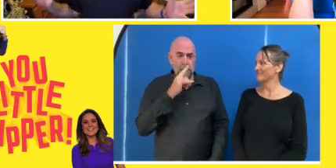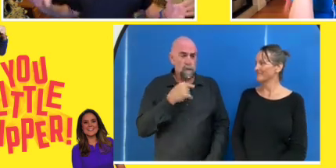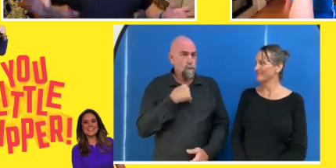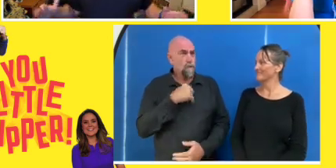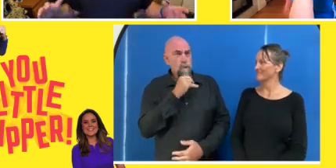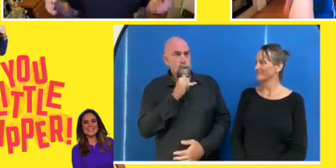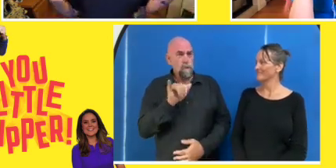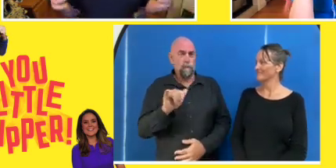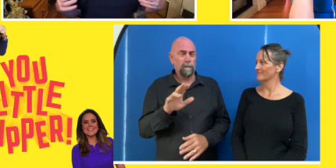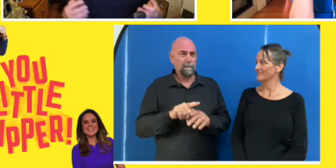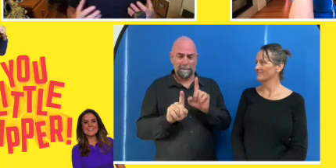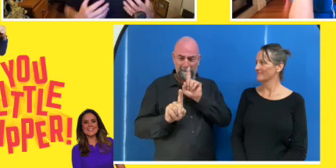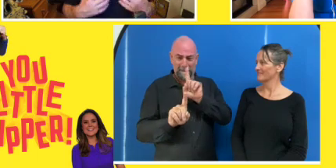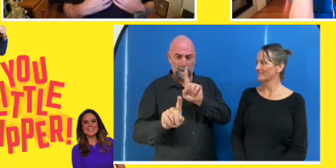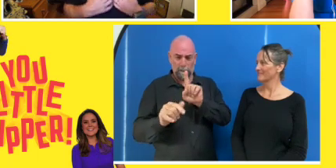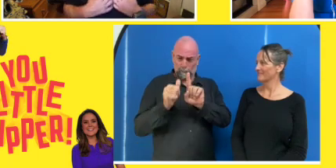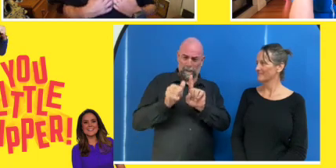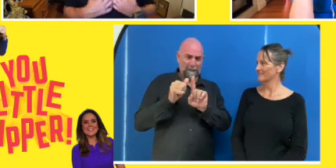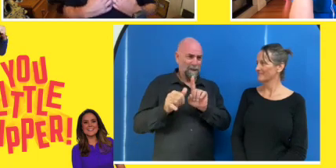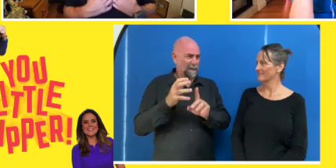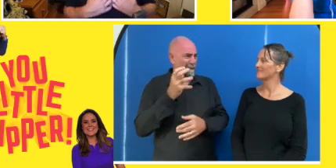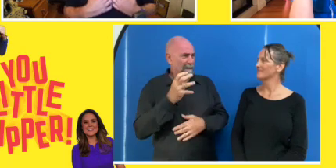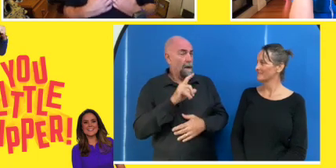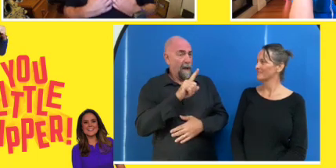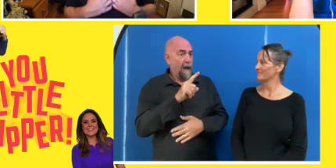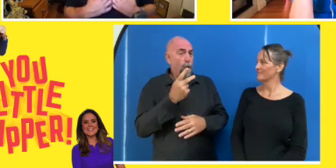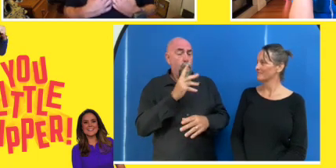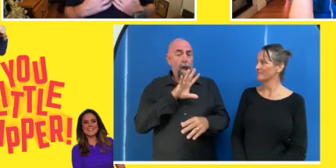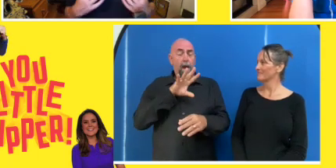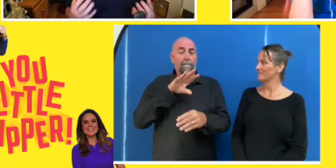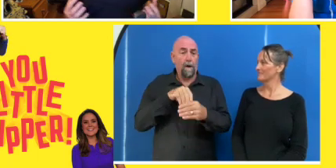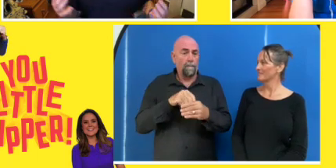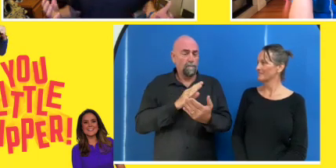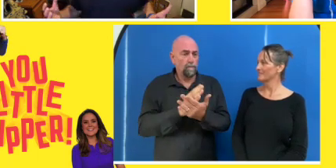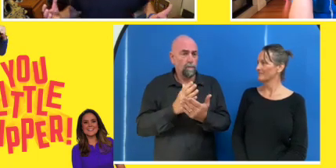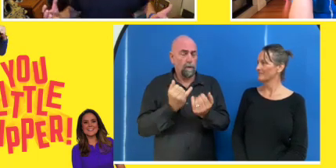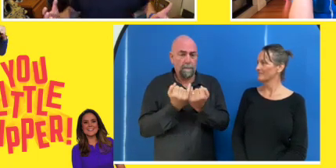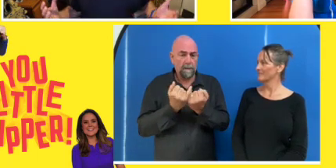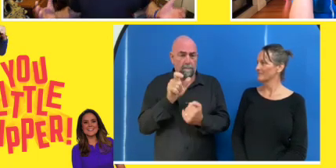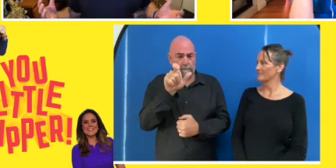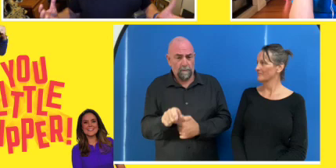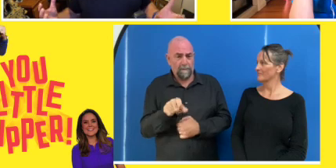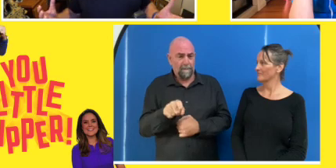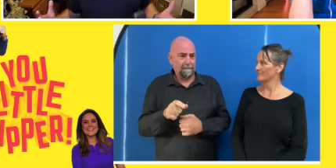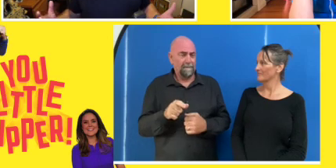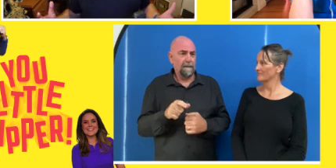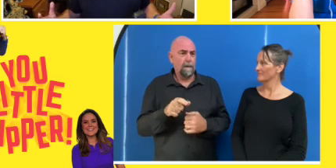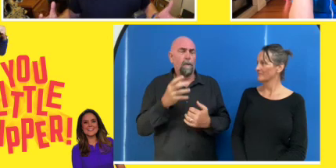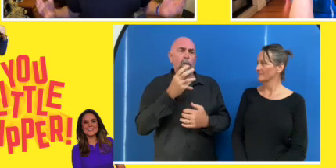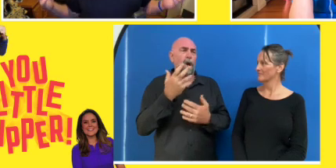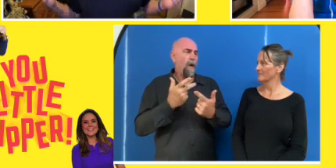couldn't pick which one. I think honestly, as an athlete, I think the stress of having an athlete rely on every word that